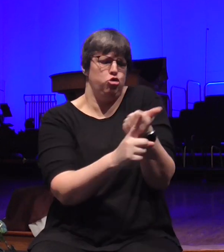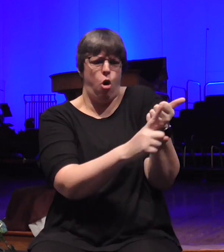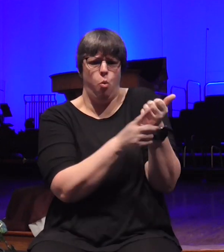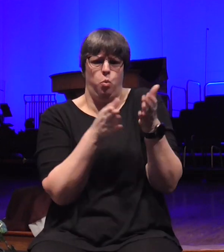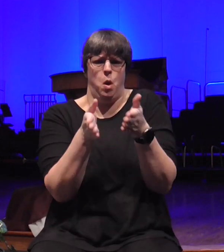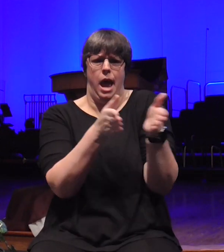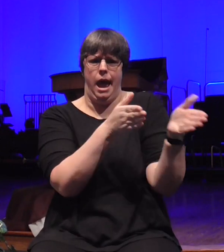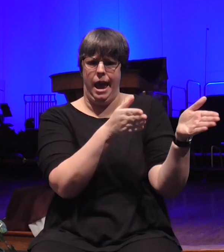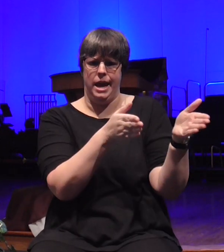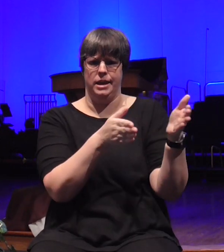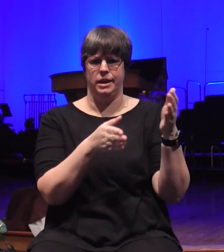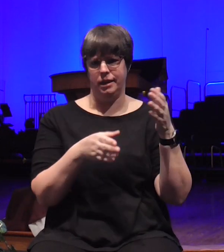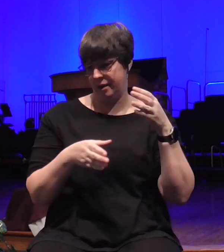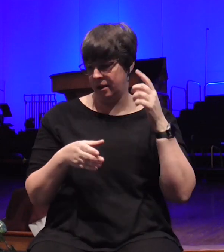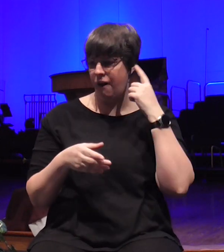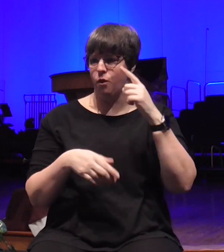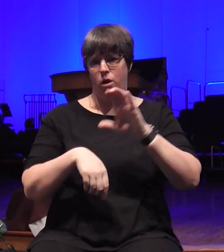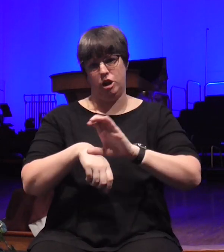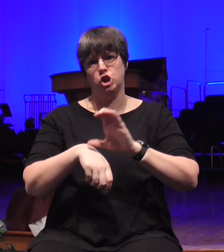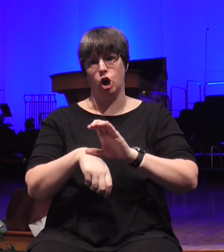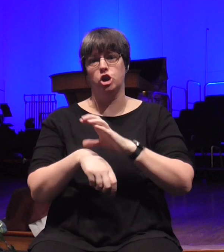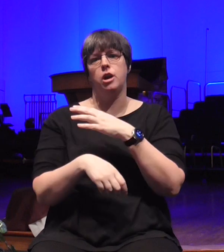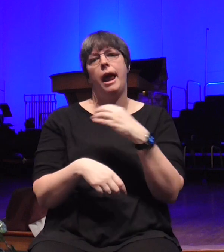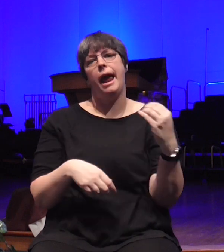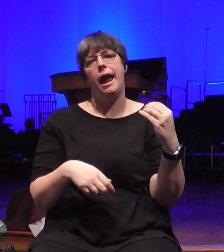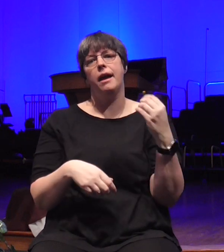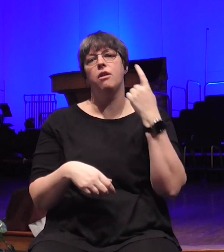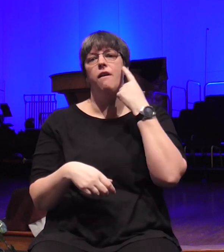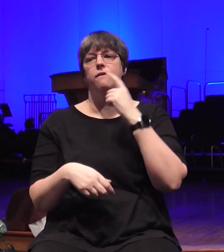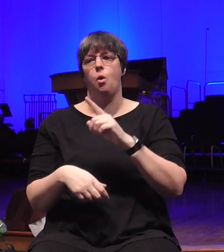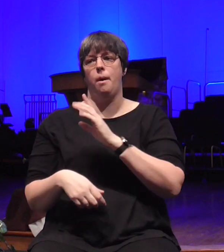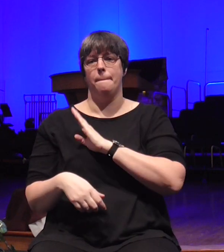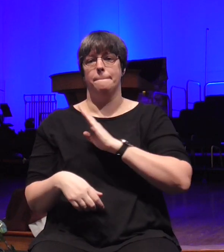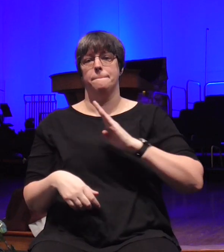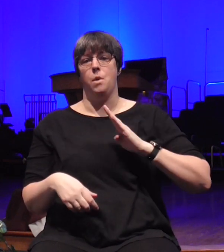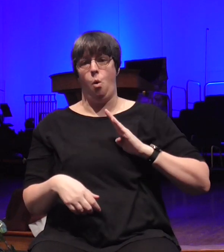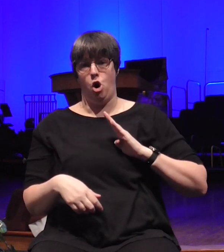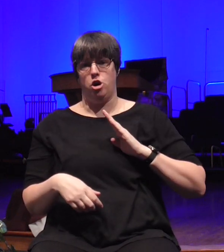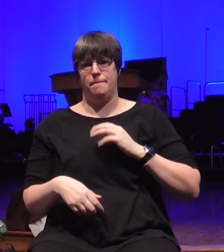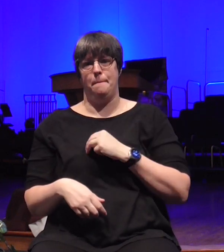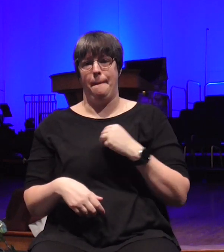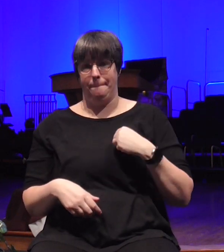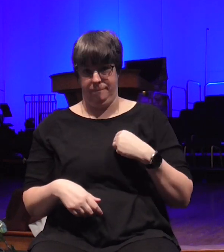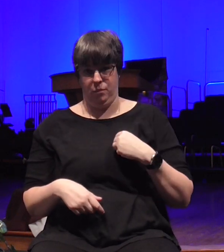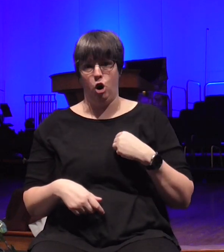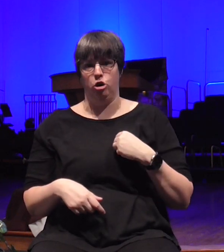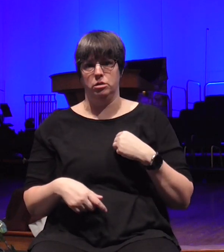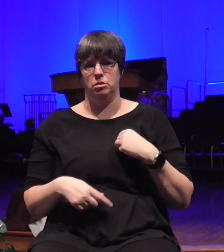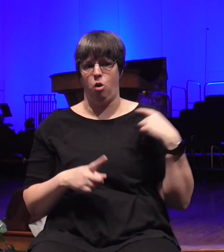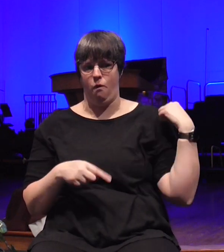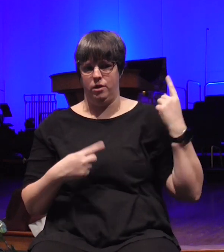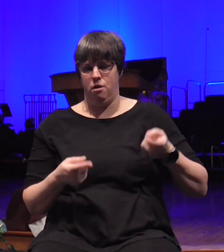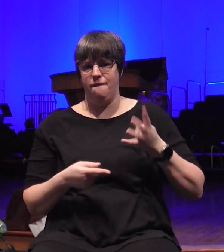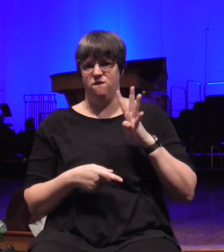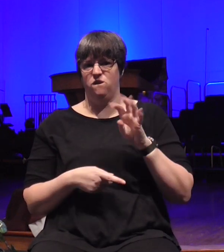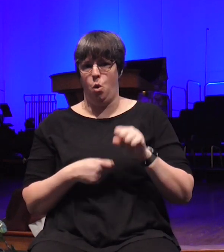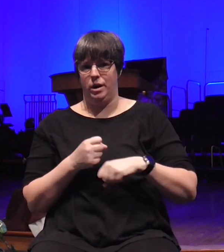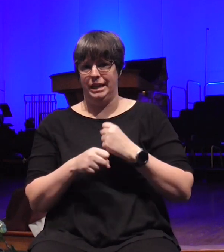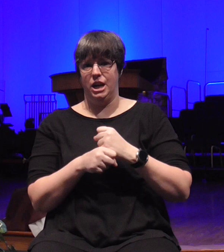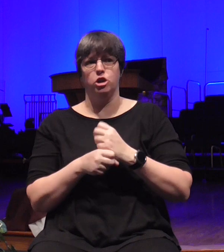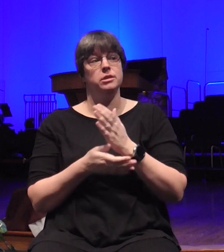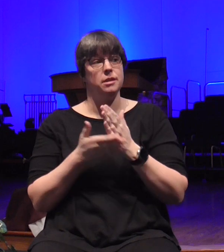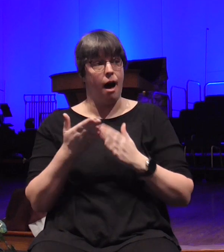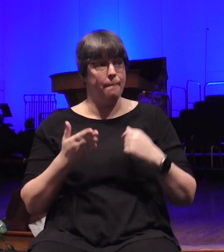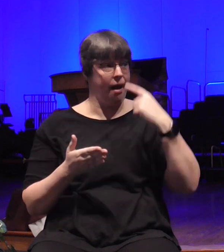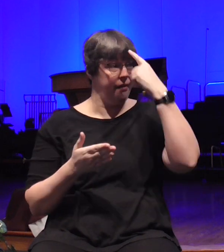for the church in your estate, and then also for our boards of trustees members of the foundation over these 40 years, some